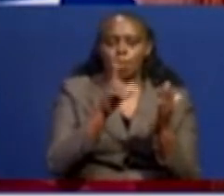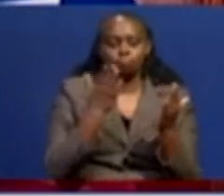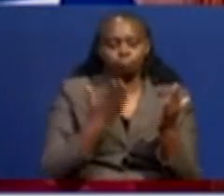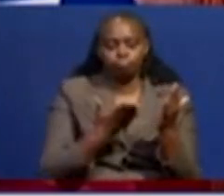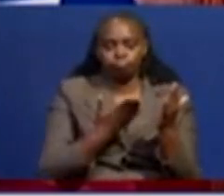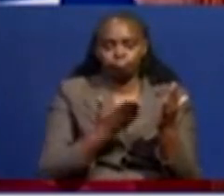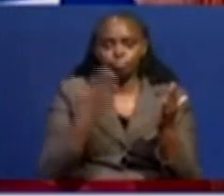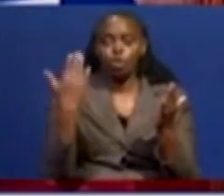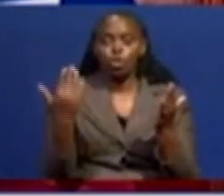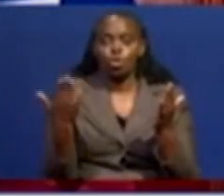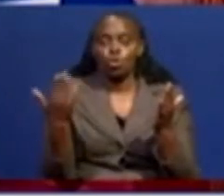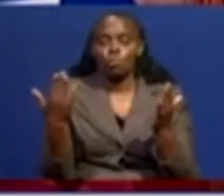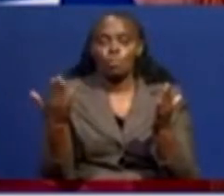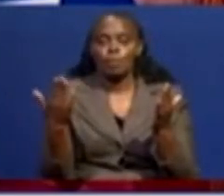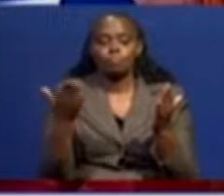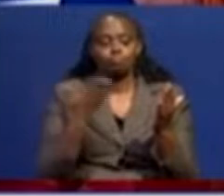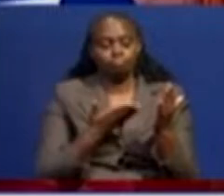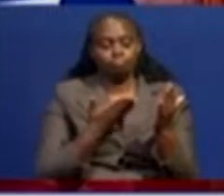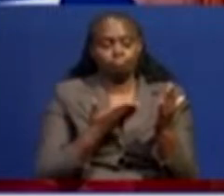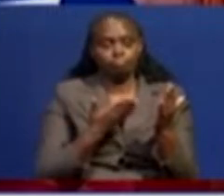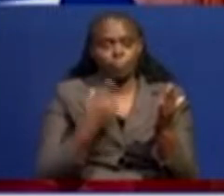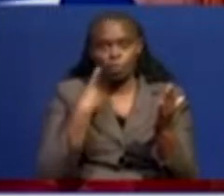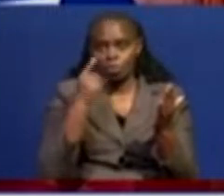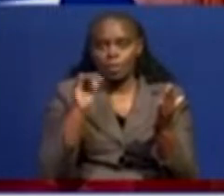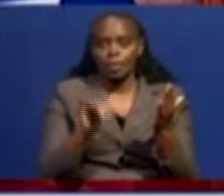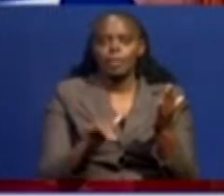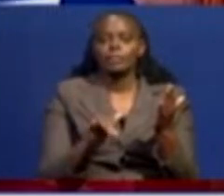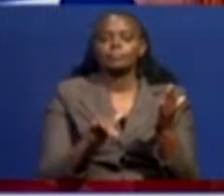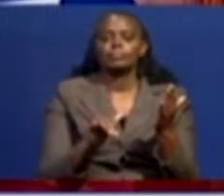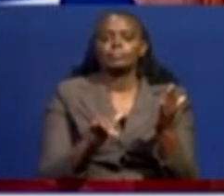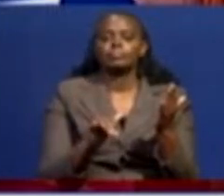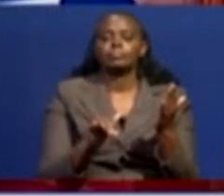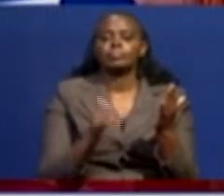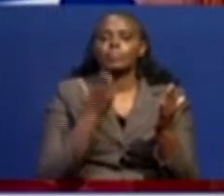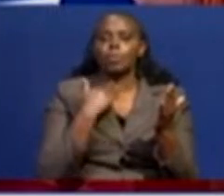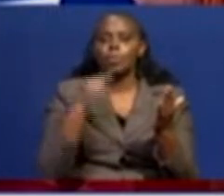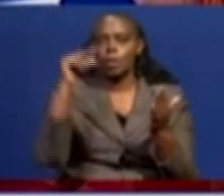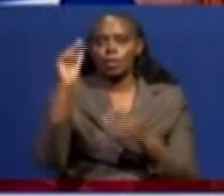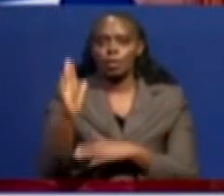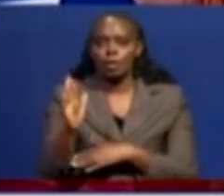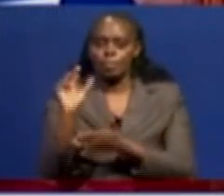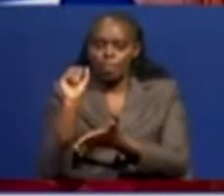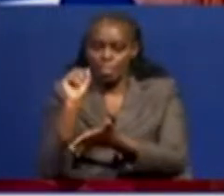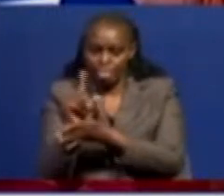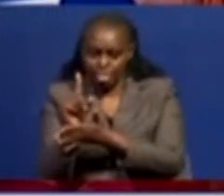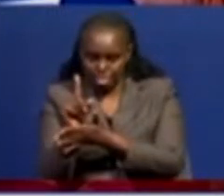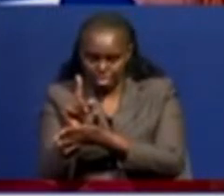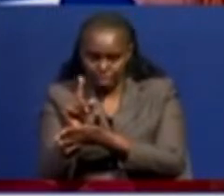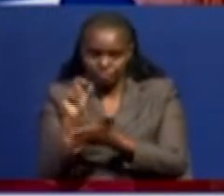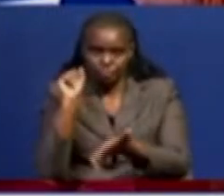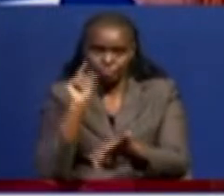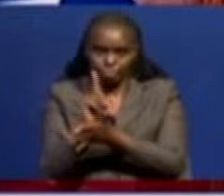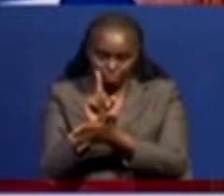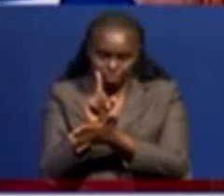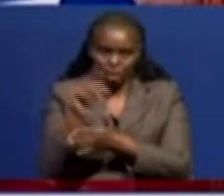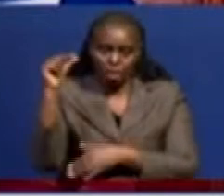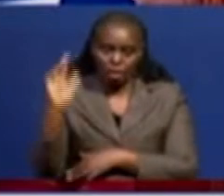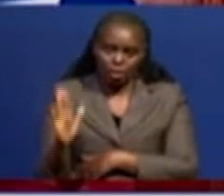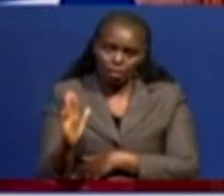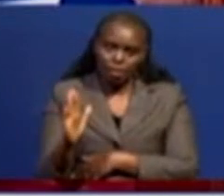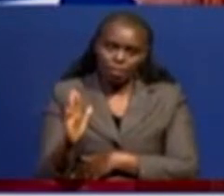1 of the said bundle. You have alleged and you want the governor to be removed from